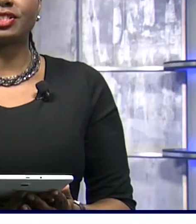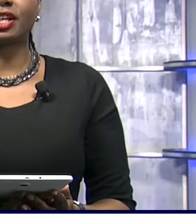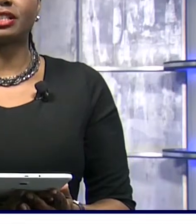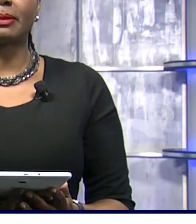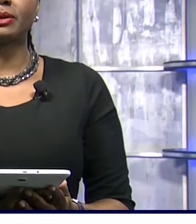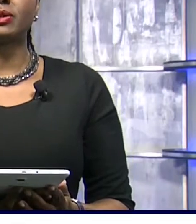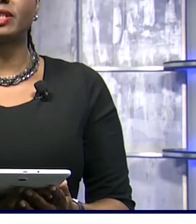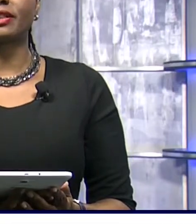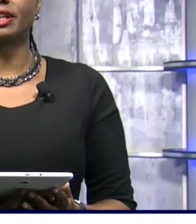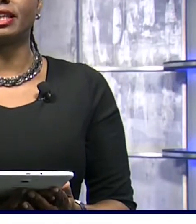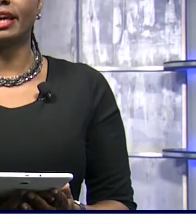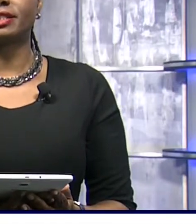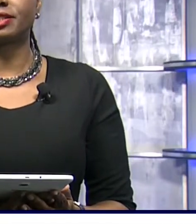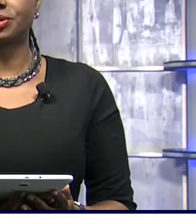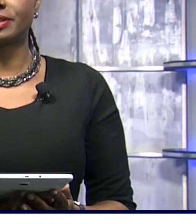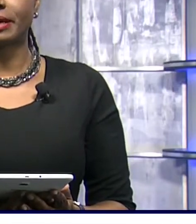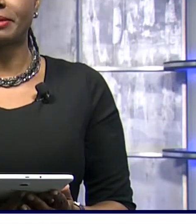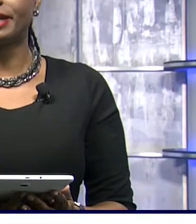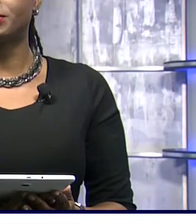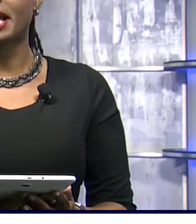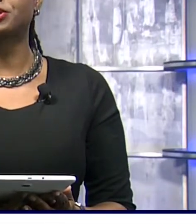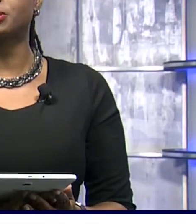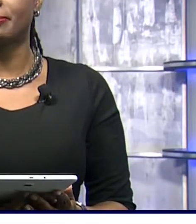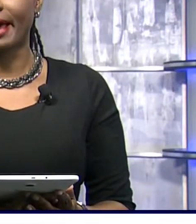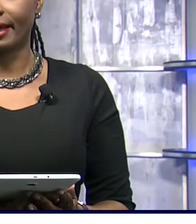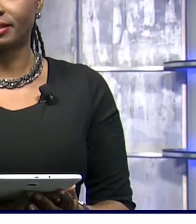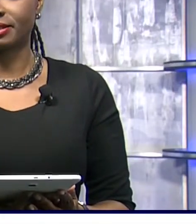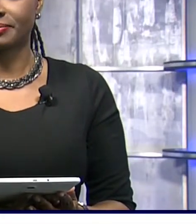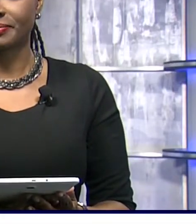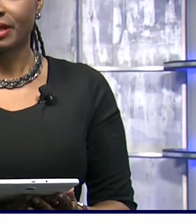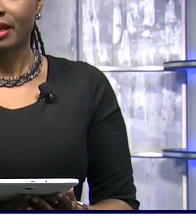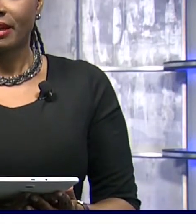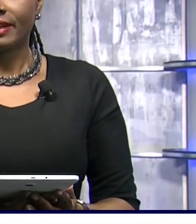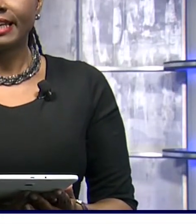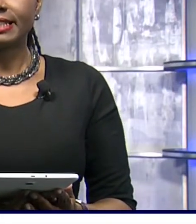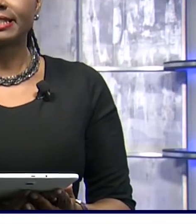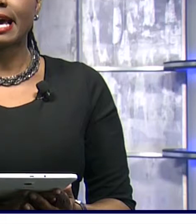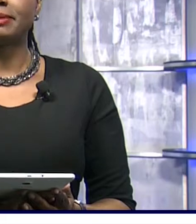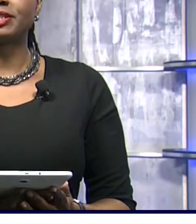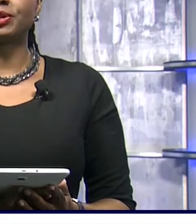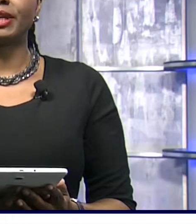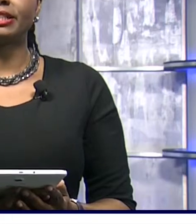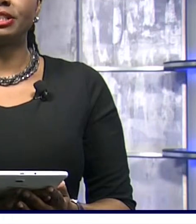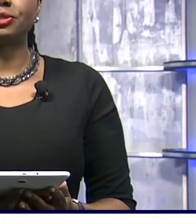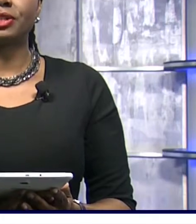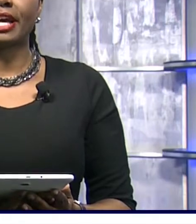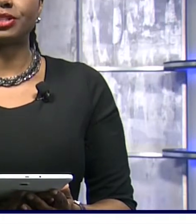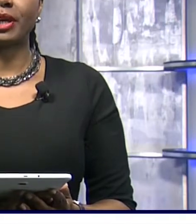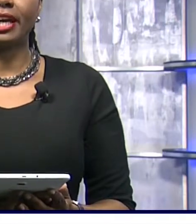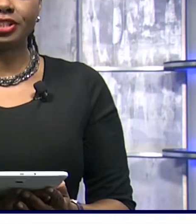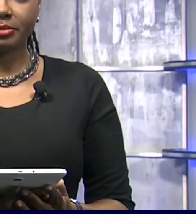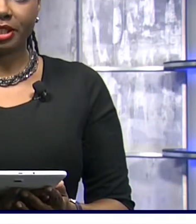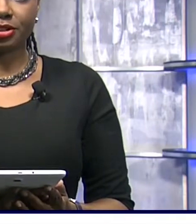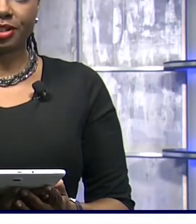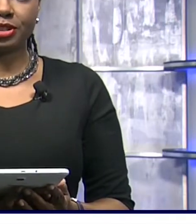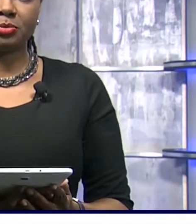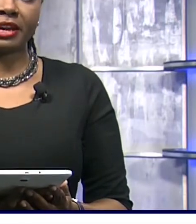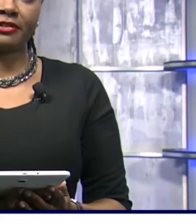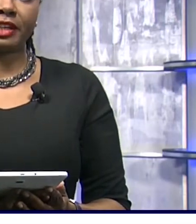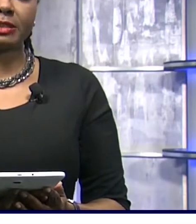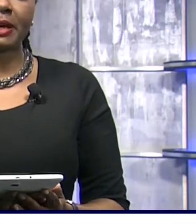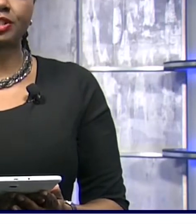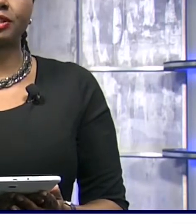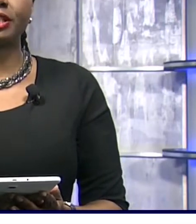unions concerned about losing their links to some international banks. The latest tablets donated to the Education Ministry